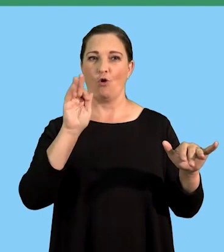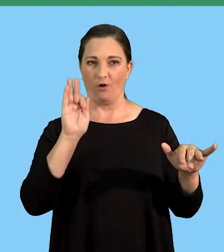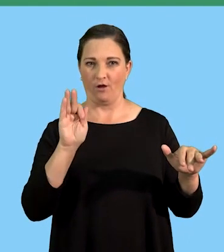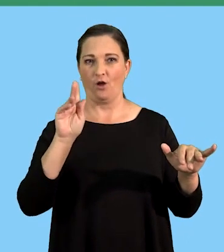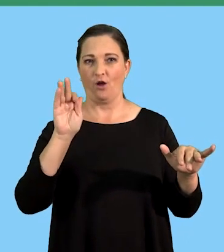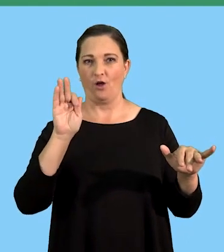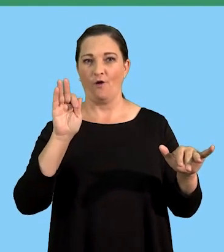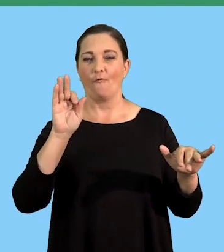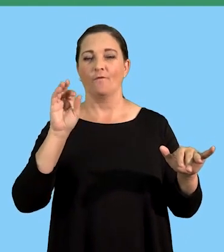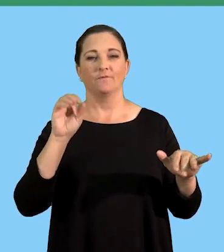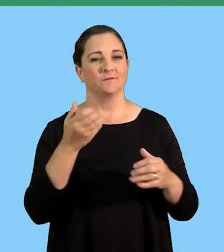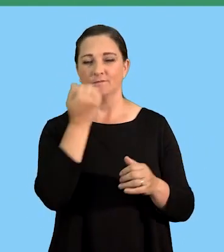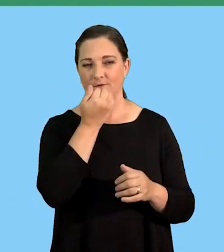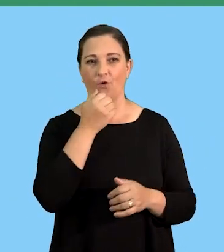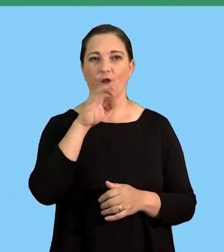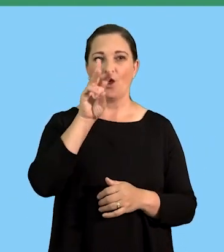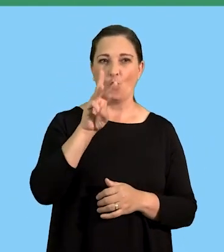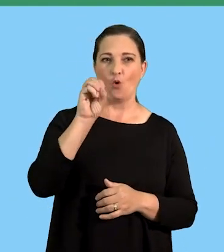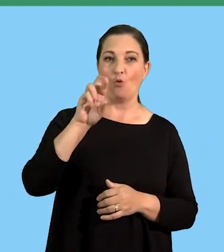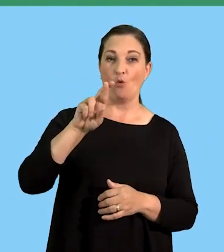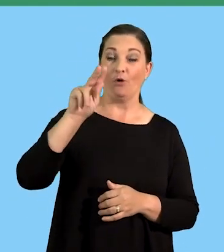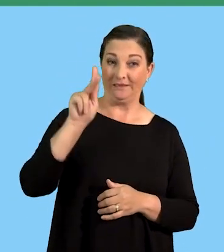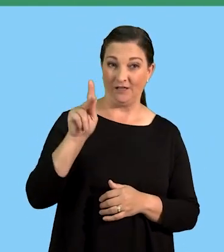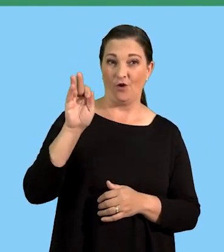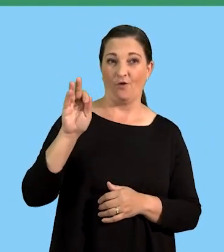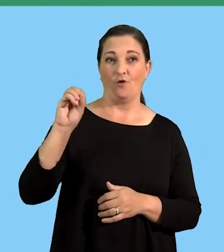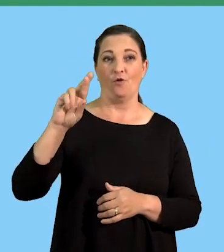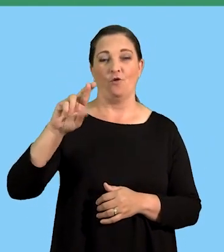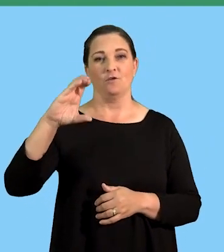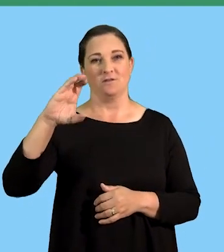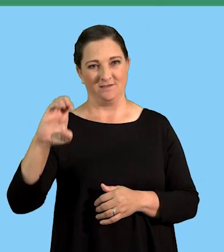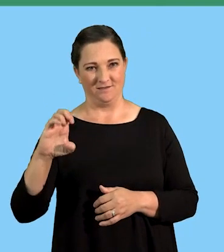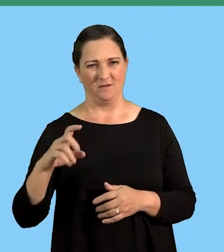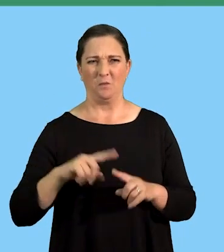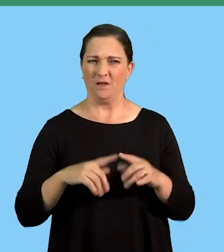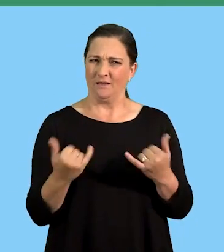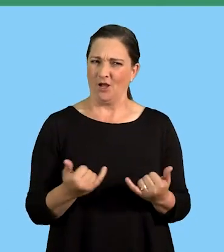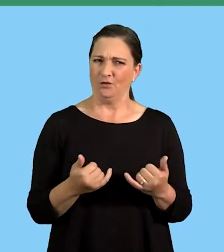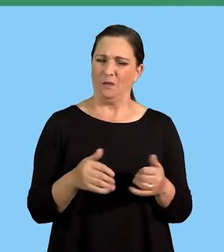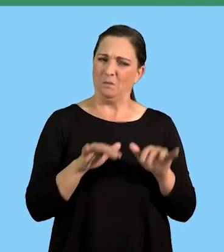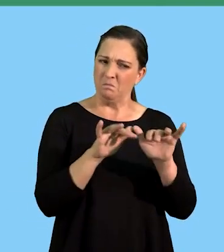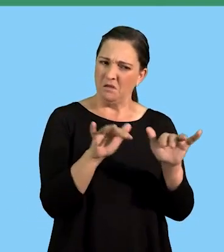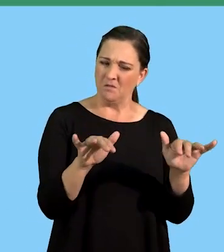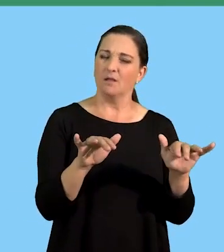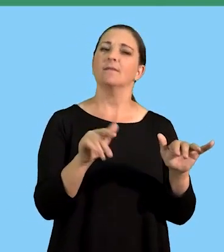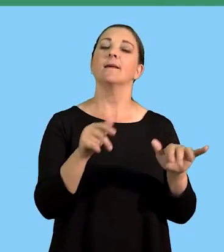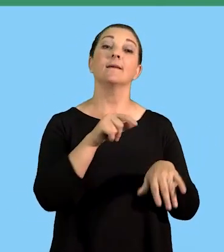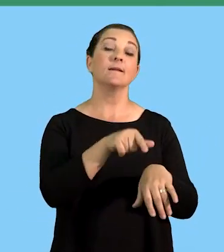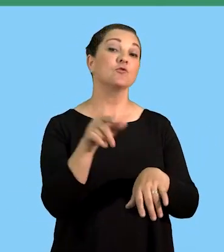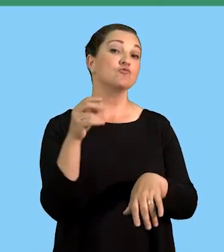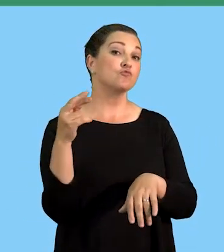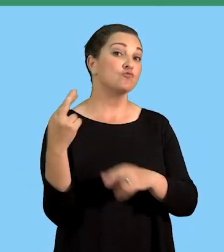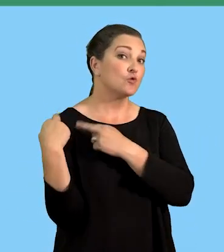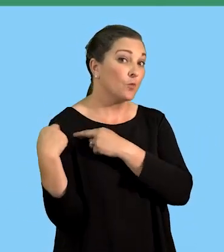And then the human resource manager is responsible for performing the following activities: